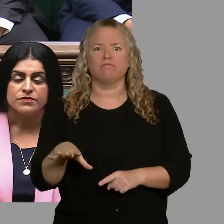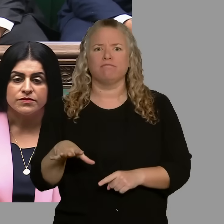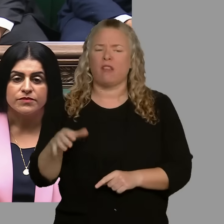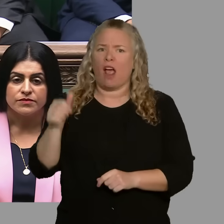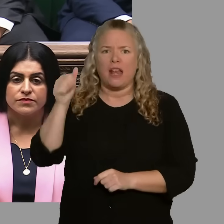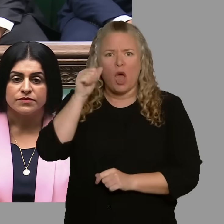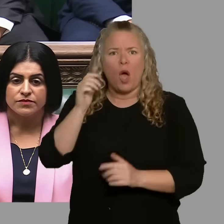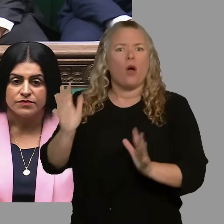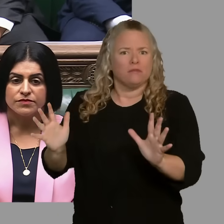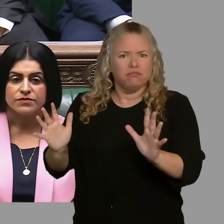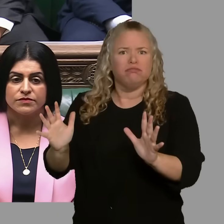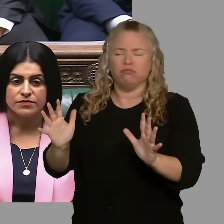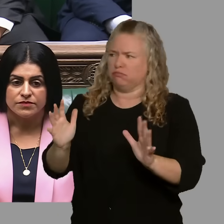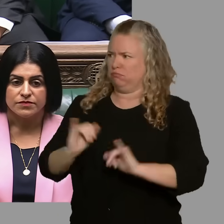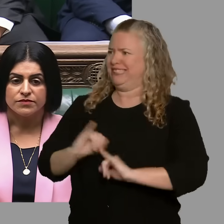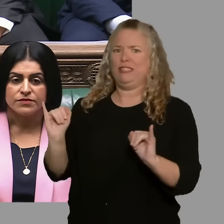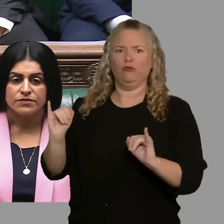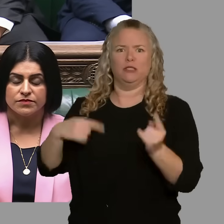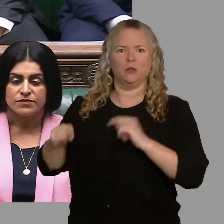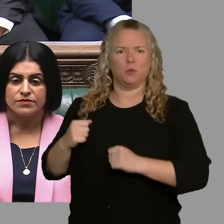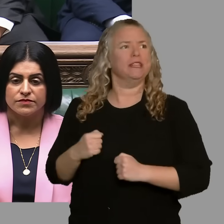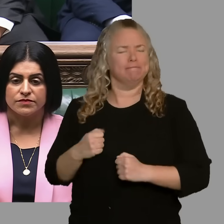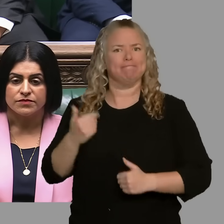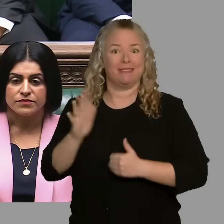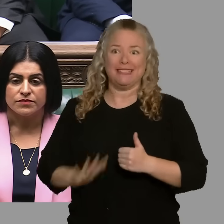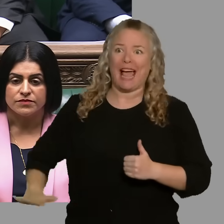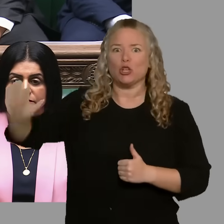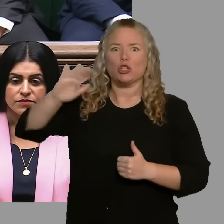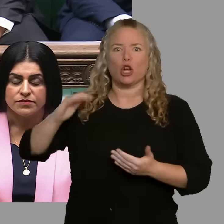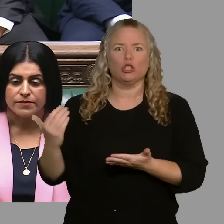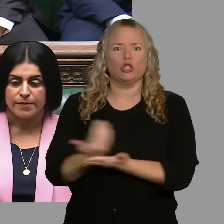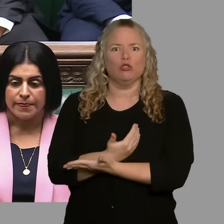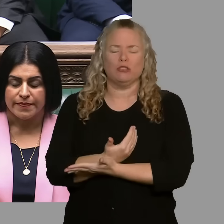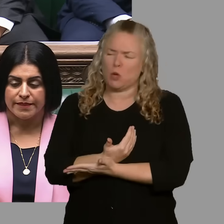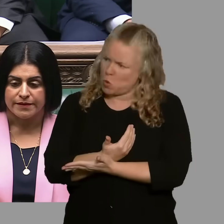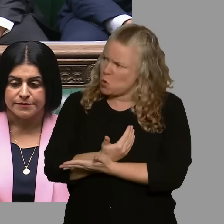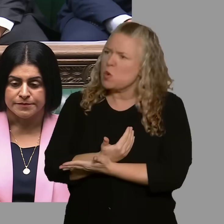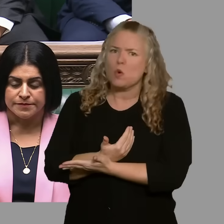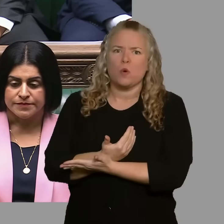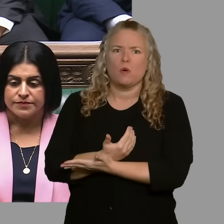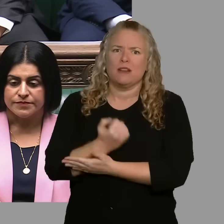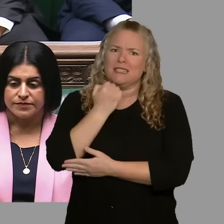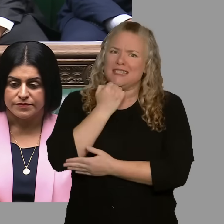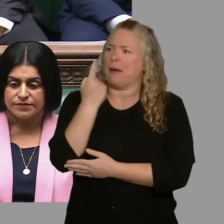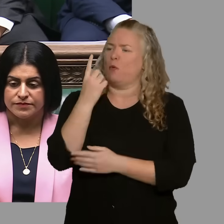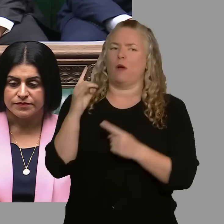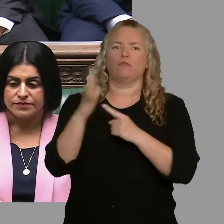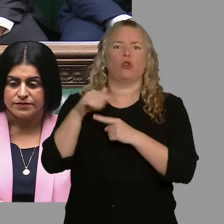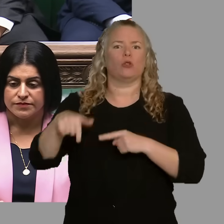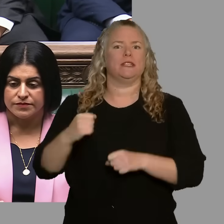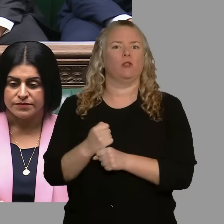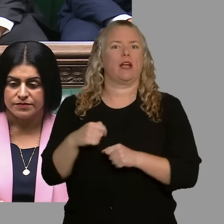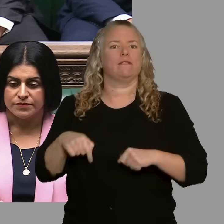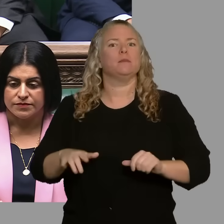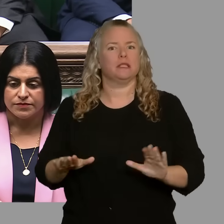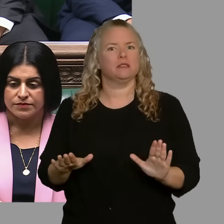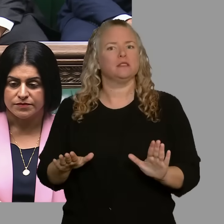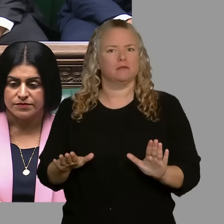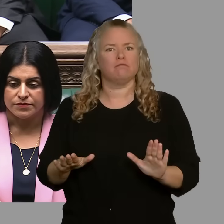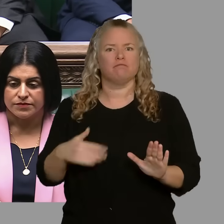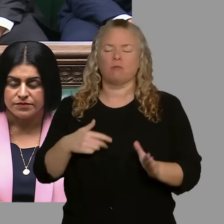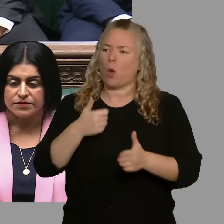defend against espionage. In recent weeks, there have been baseless accusations put about by the party